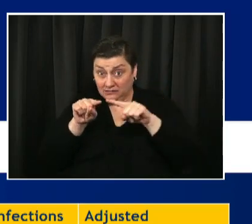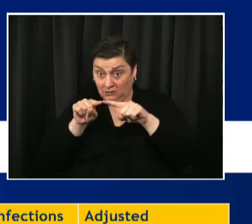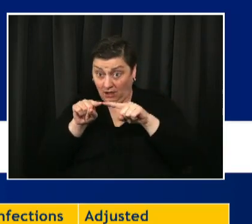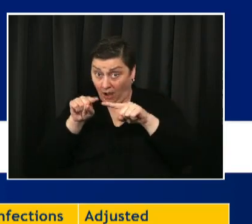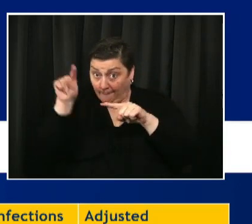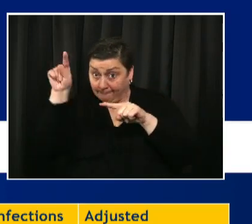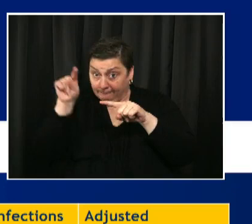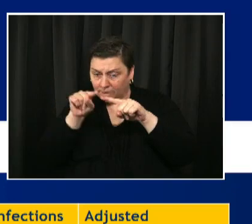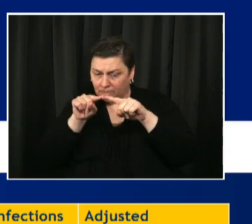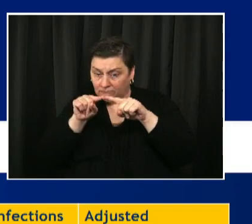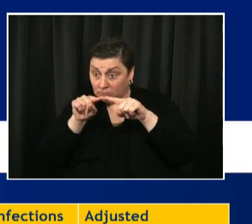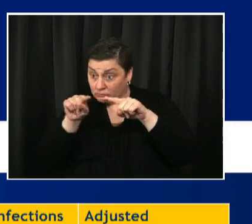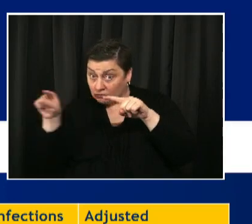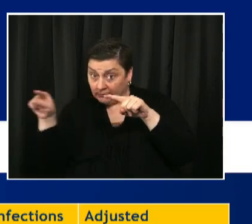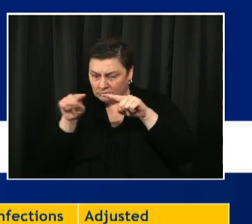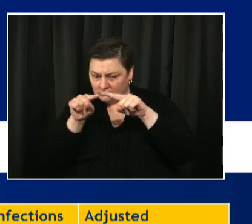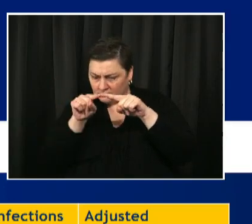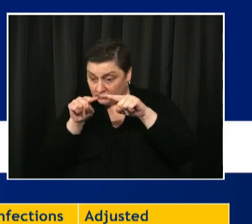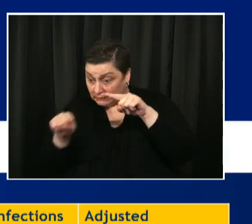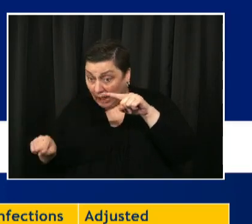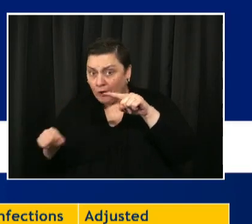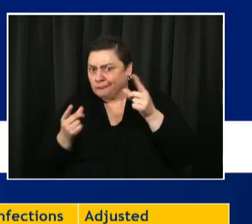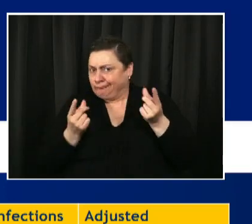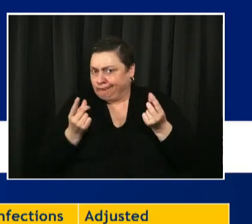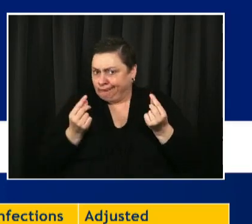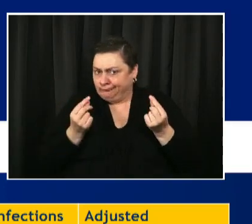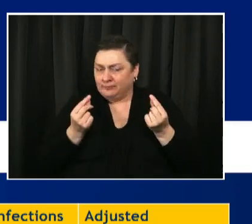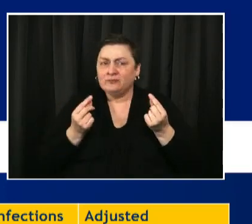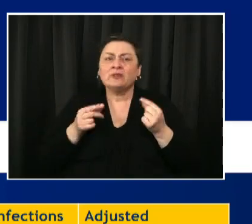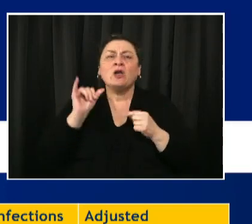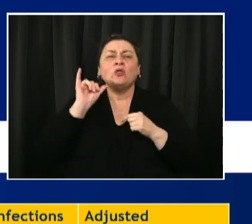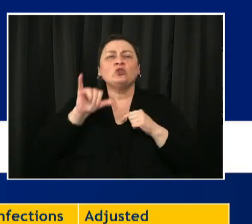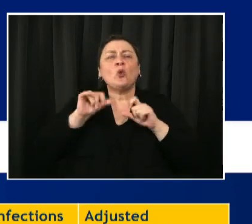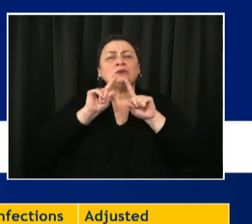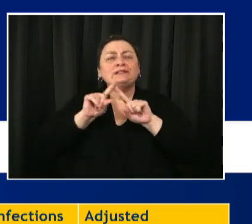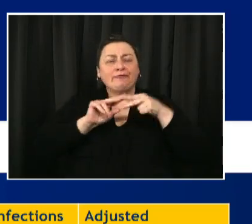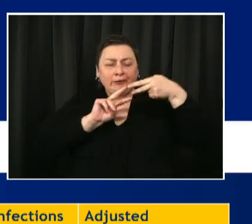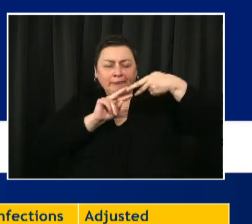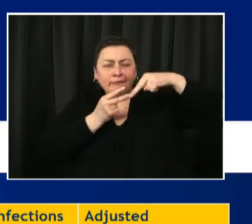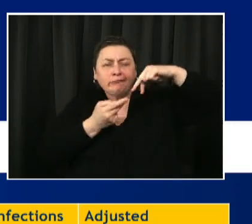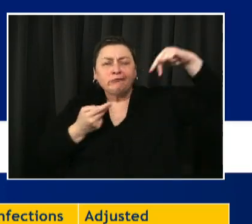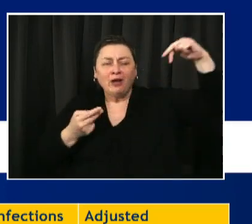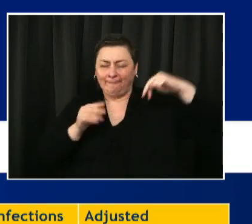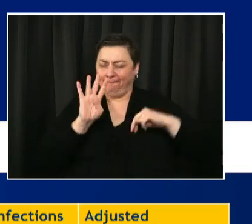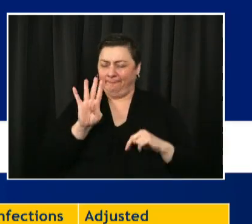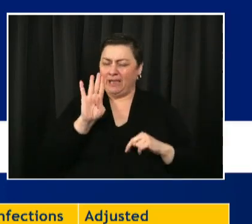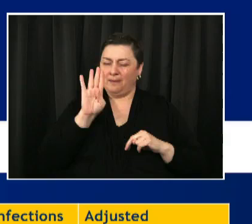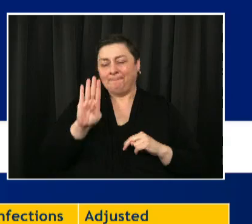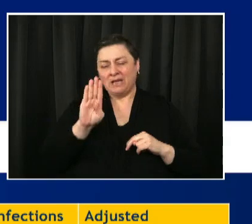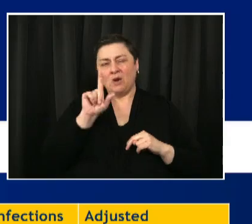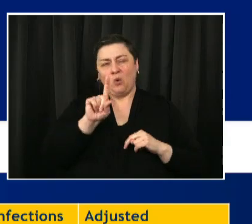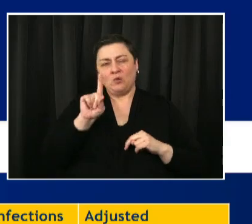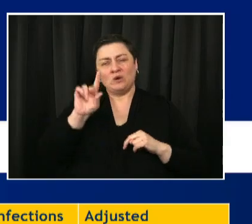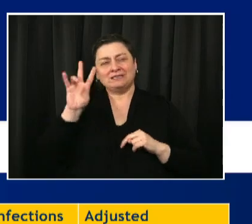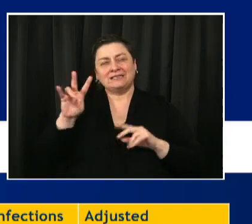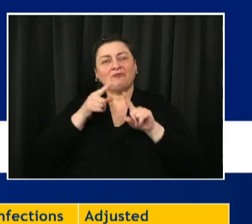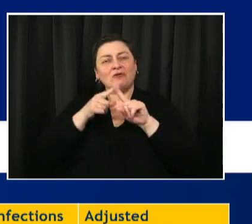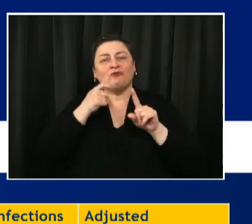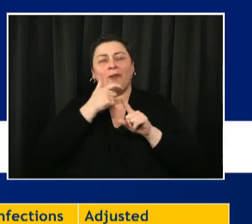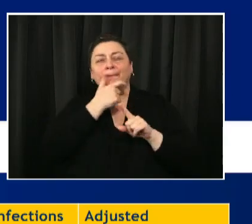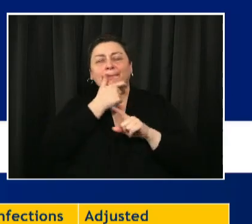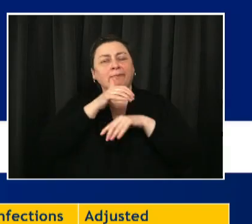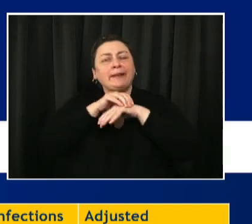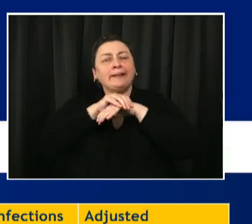arrival of the variants in Colorado. B117, the so-called UK strain, being the most common at